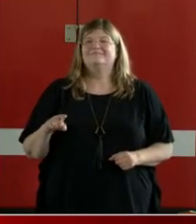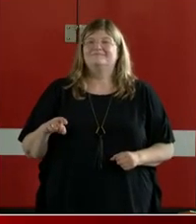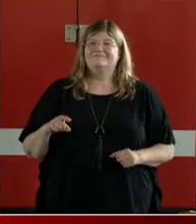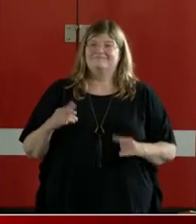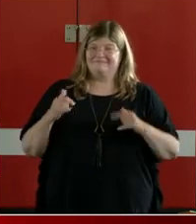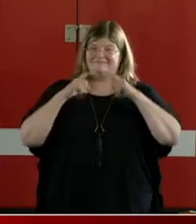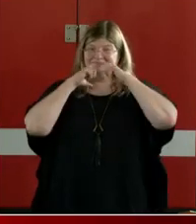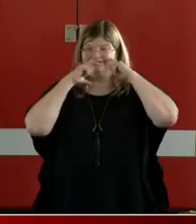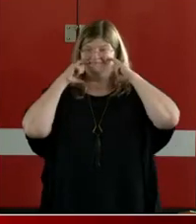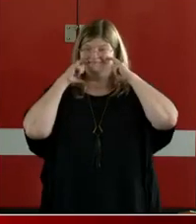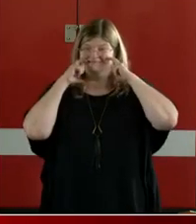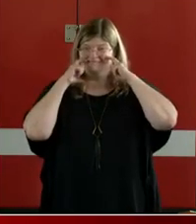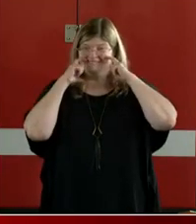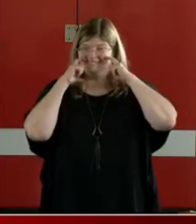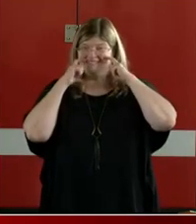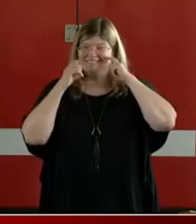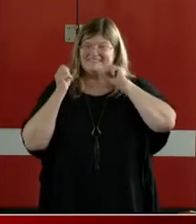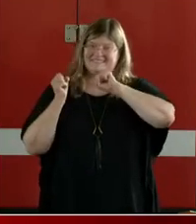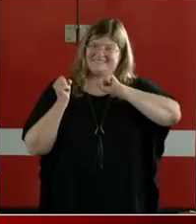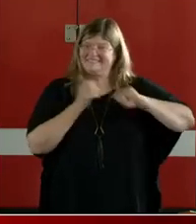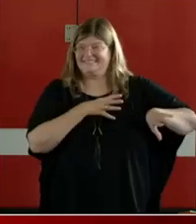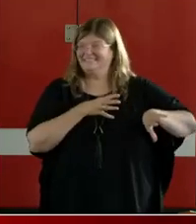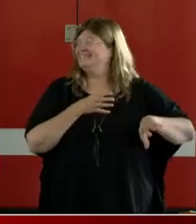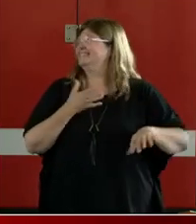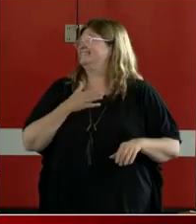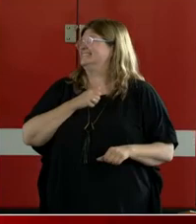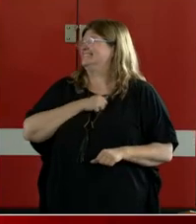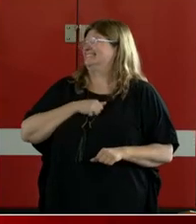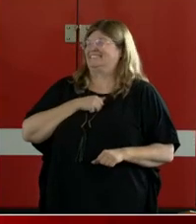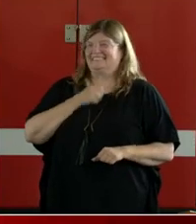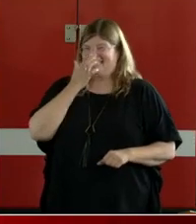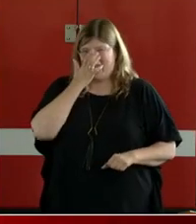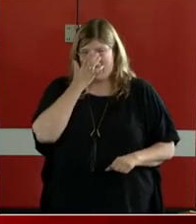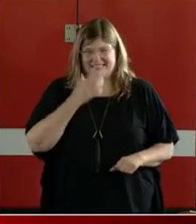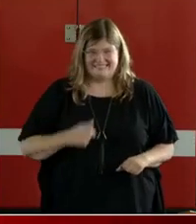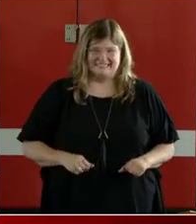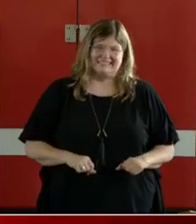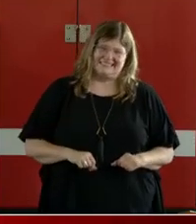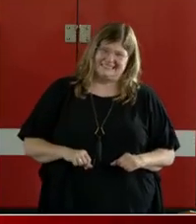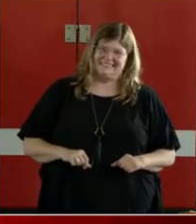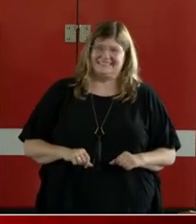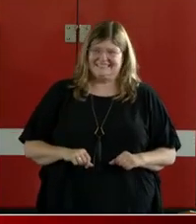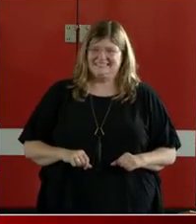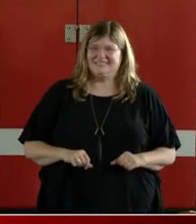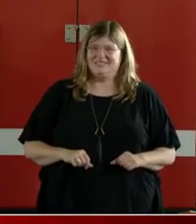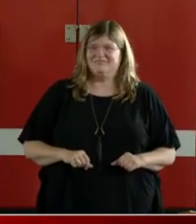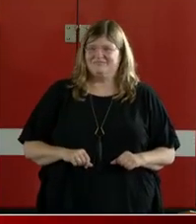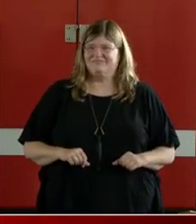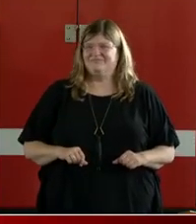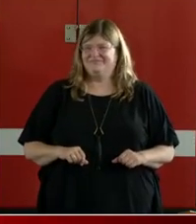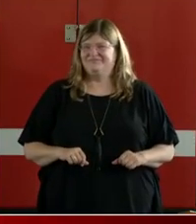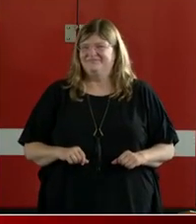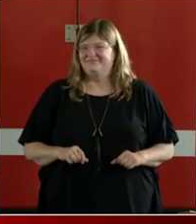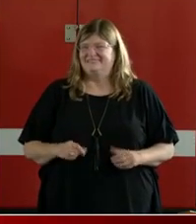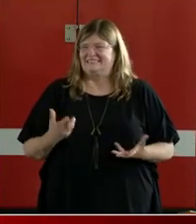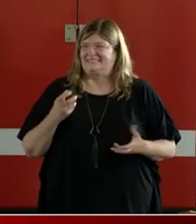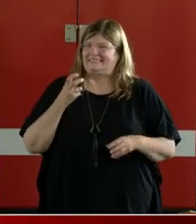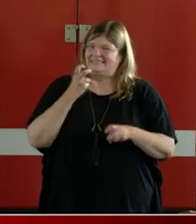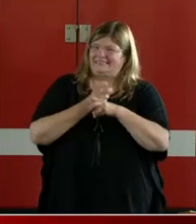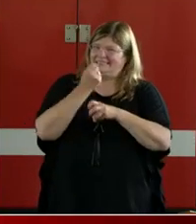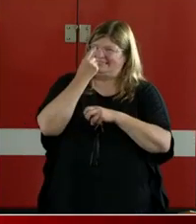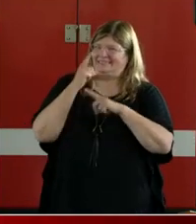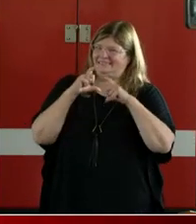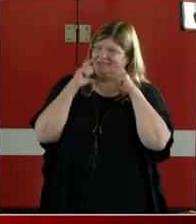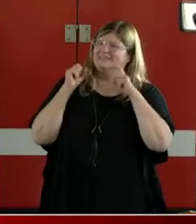speech. So I missed that at the beginning, but obviously it was probably a good thing. To the members of the